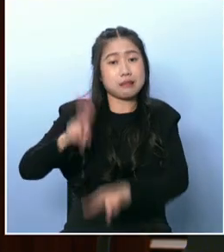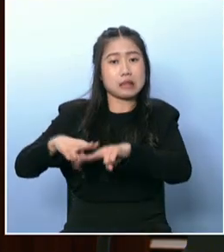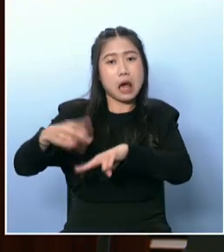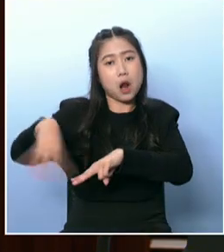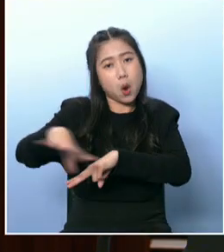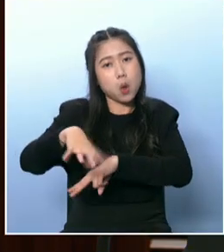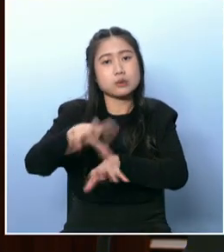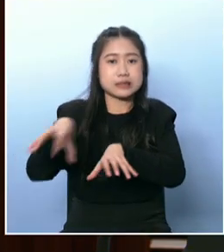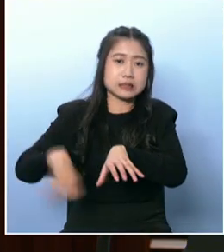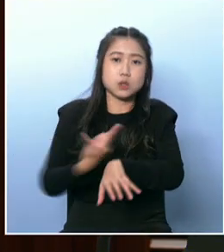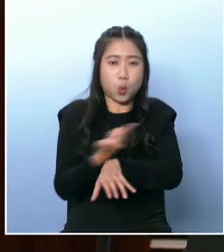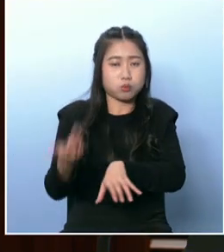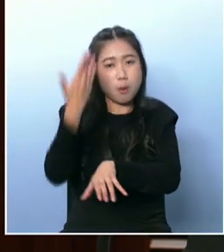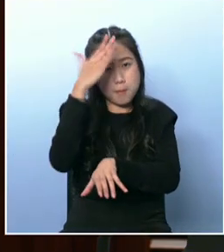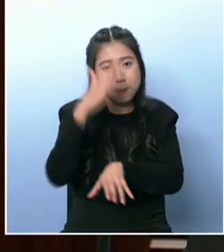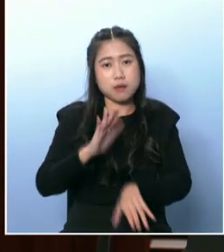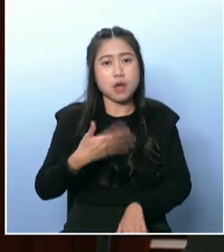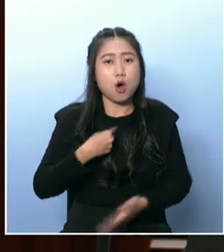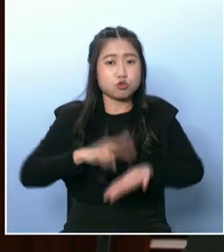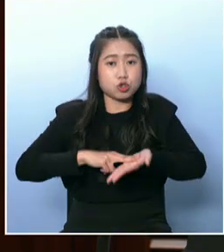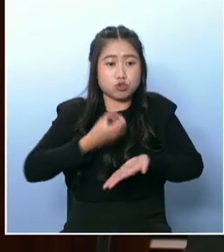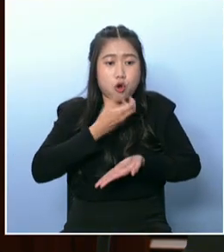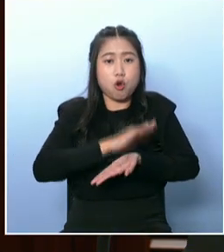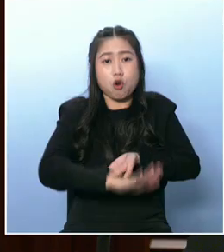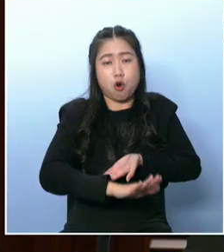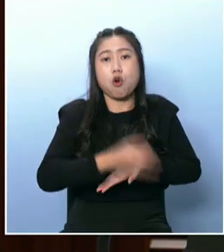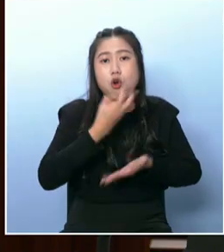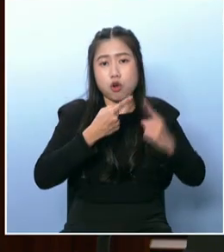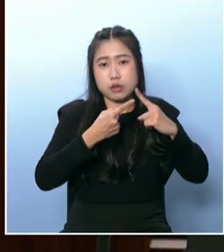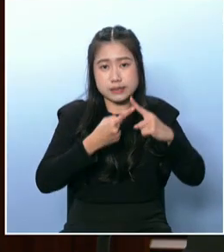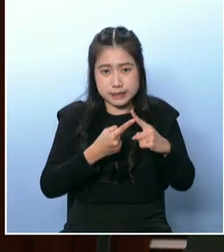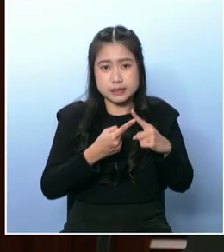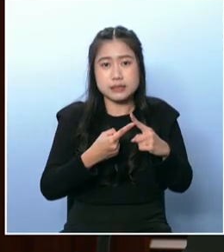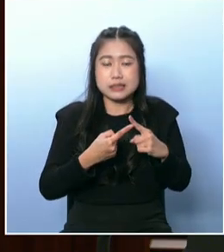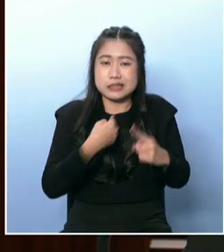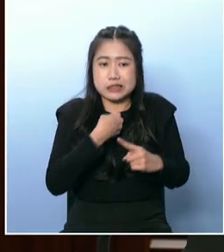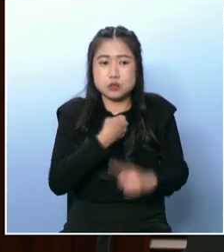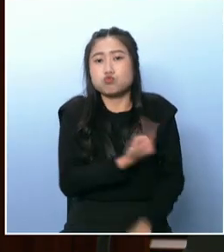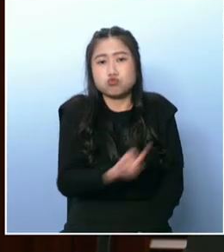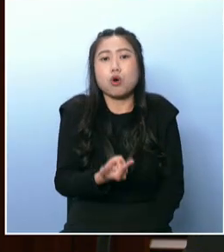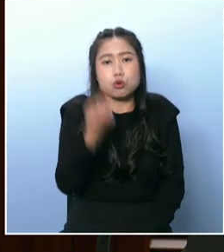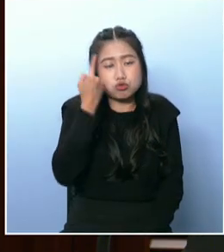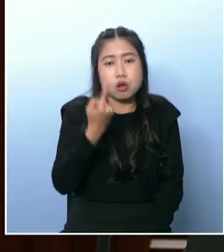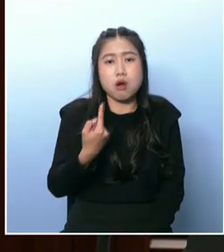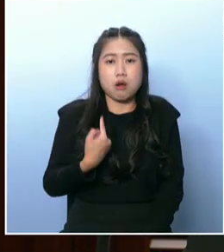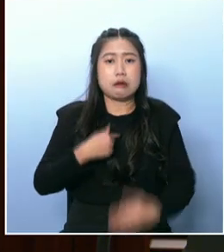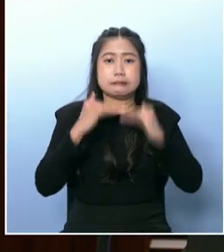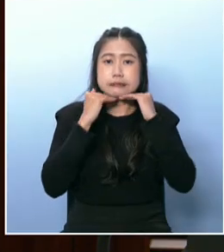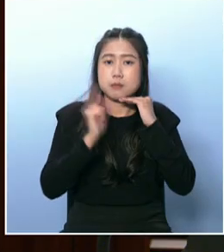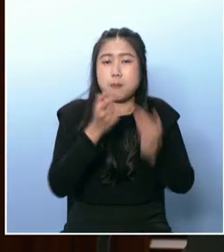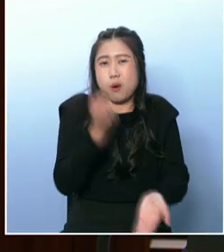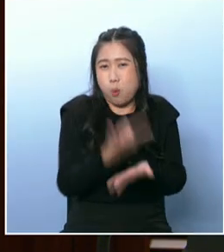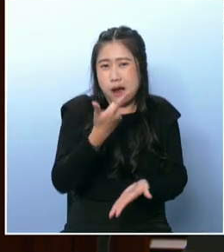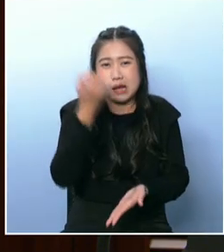I understand that in the mainland there are a lot of such facilities, but I think locally there is a demand in Hong